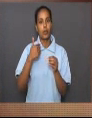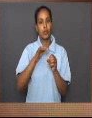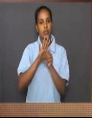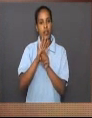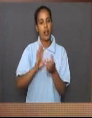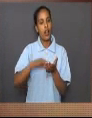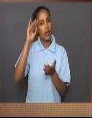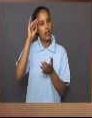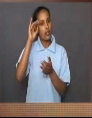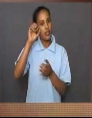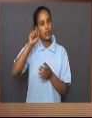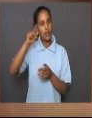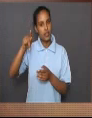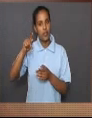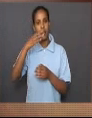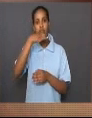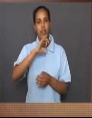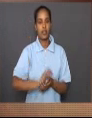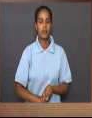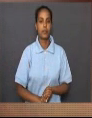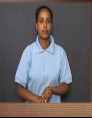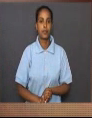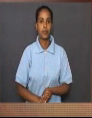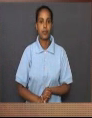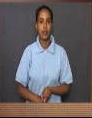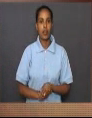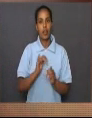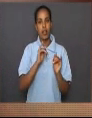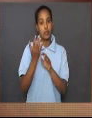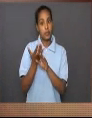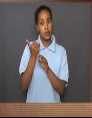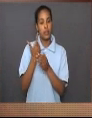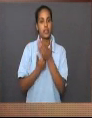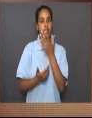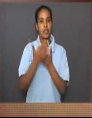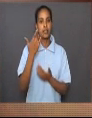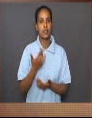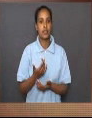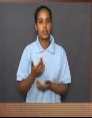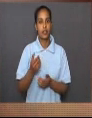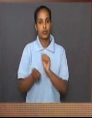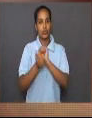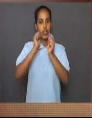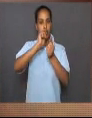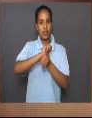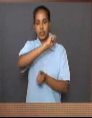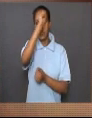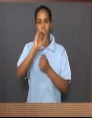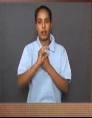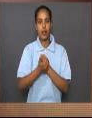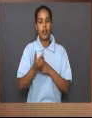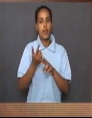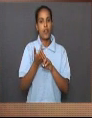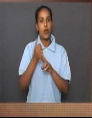the equation that we just learned for specific heat. As previously discussed,